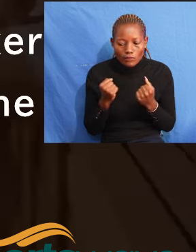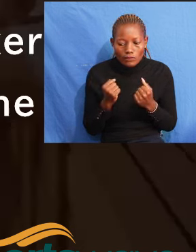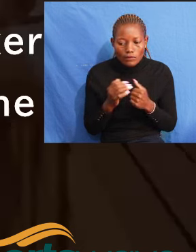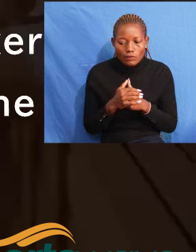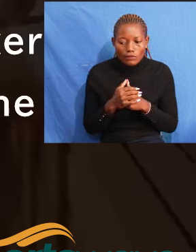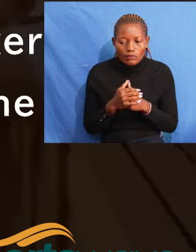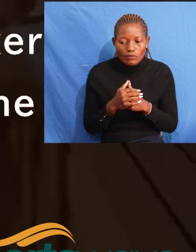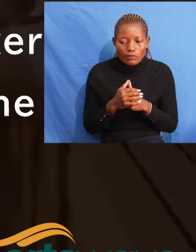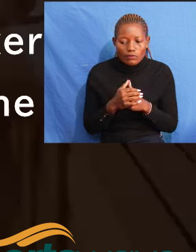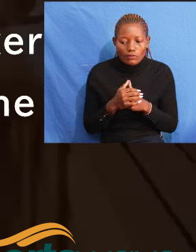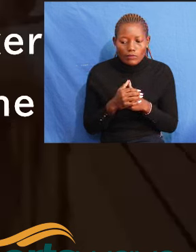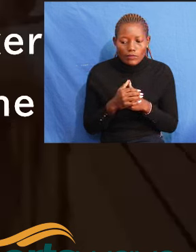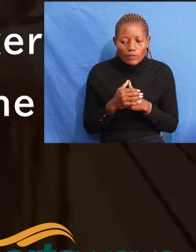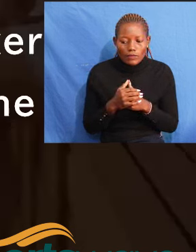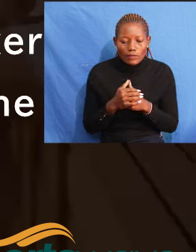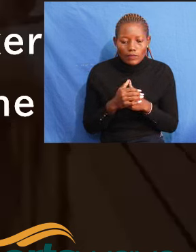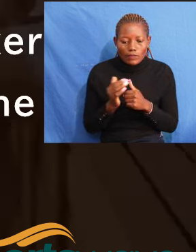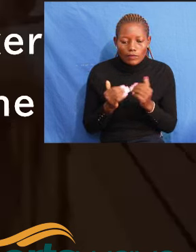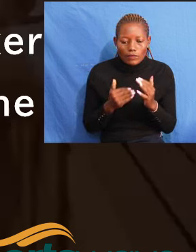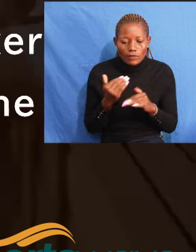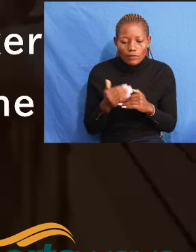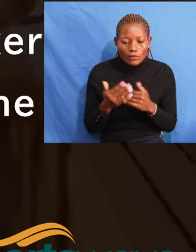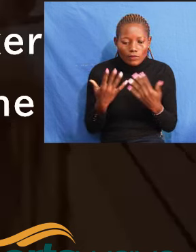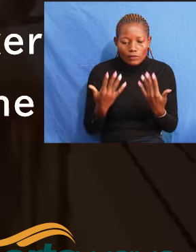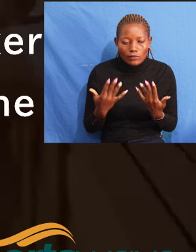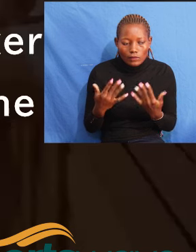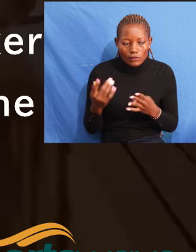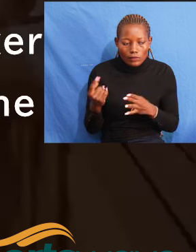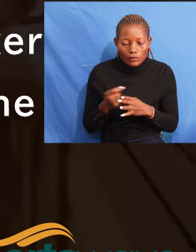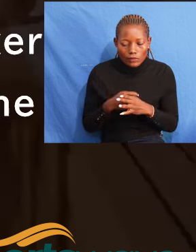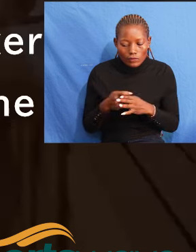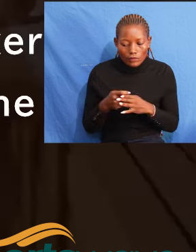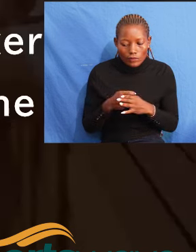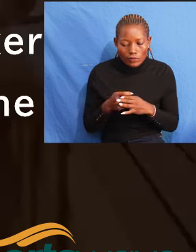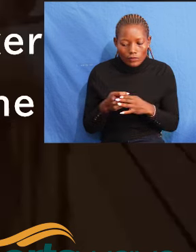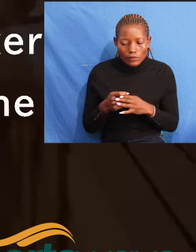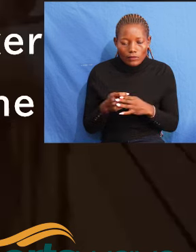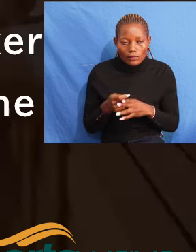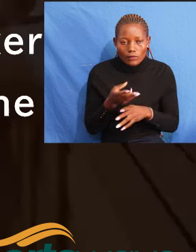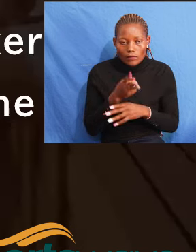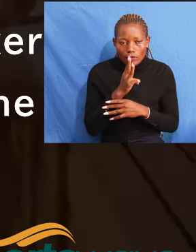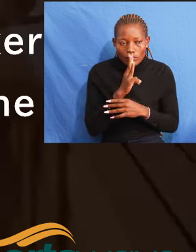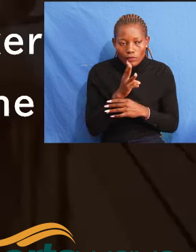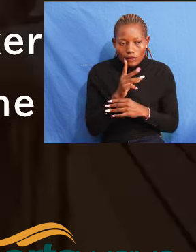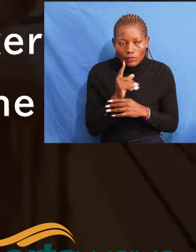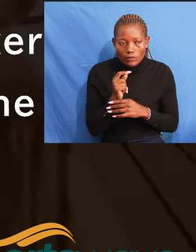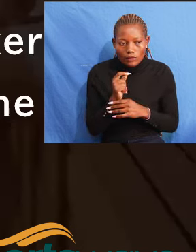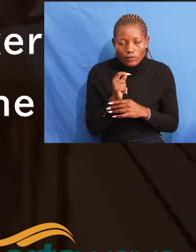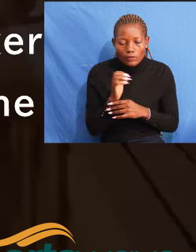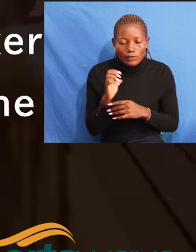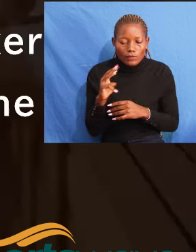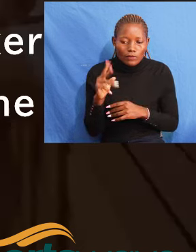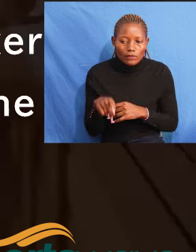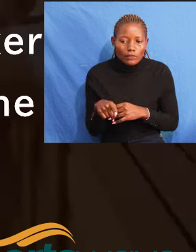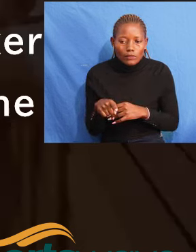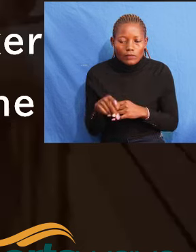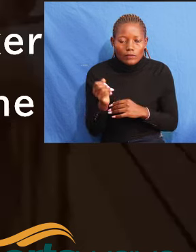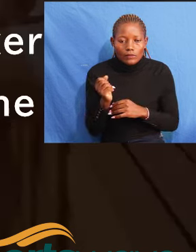like after the very intense workouts. So water temperature should be around 11 to